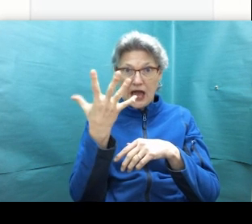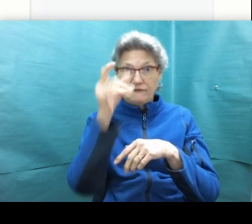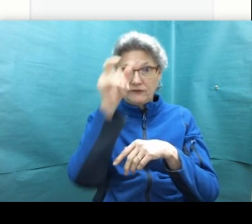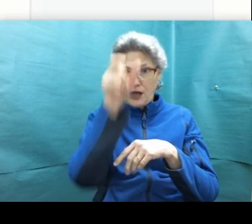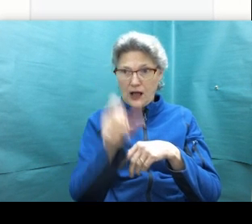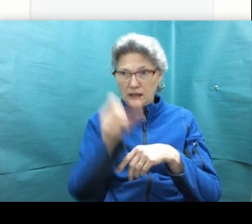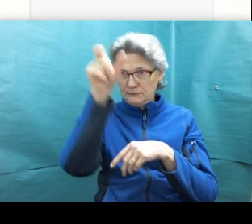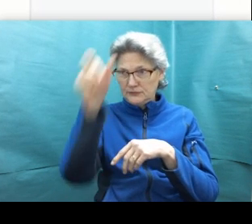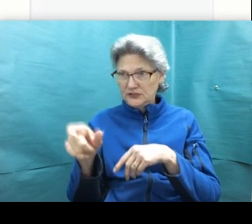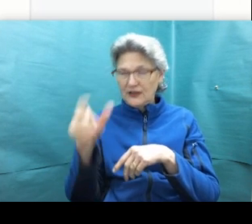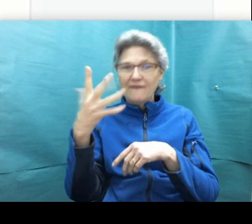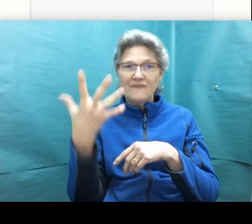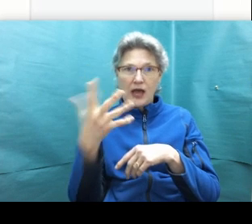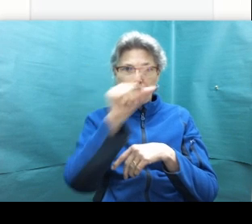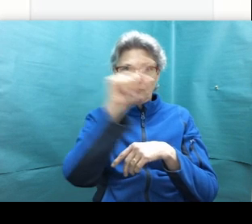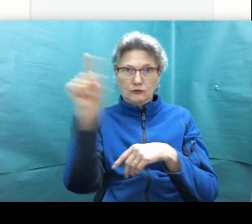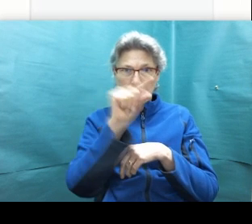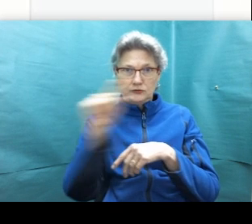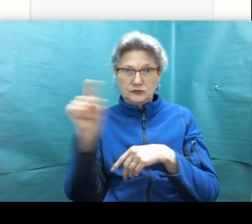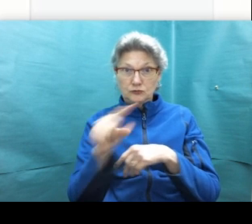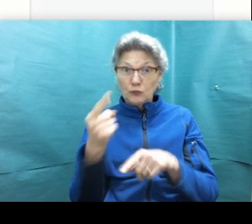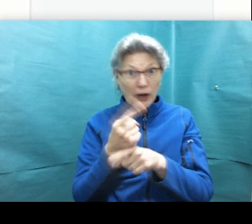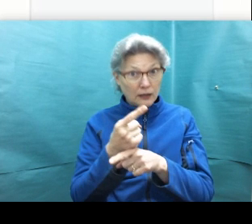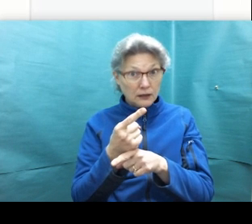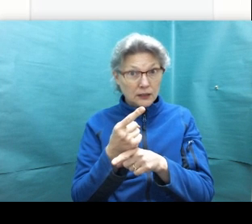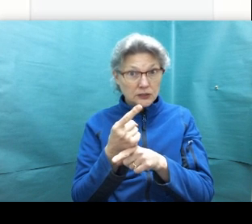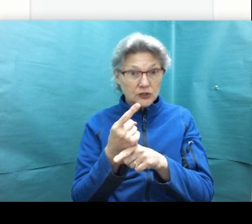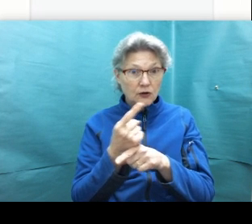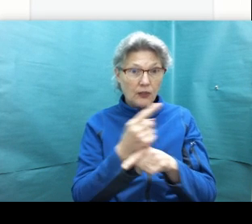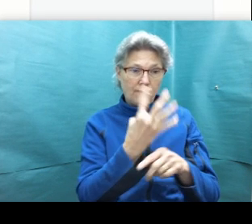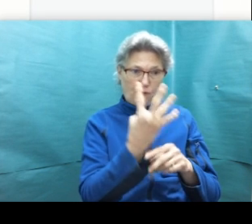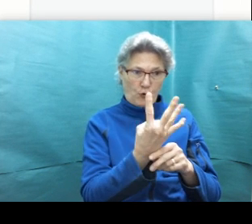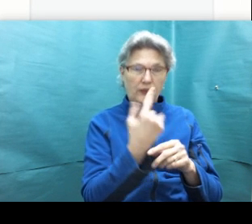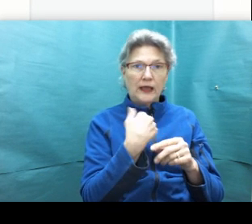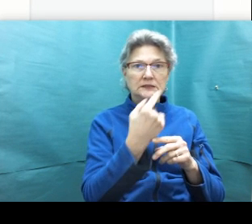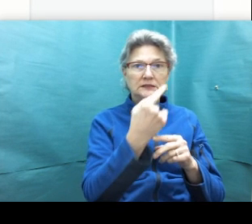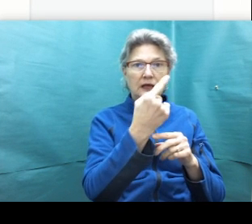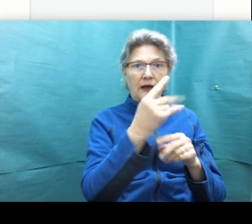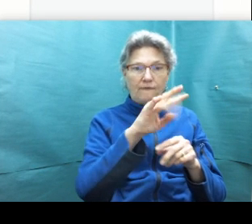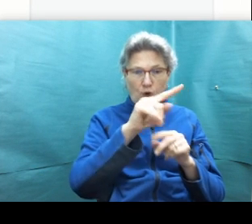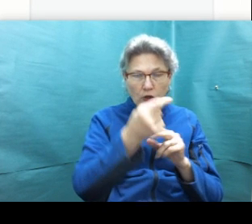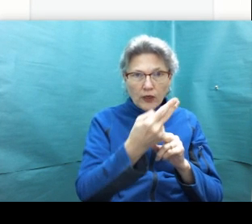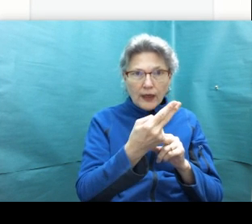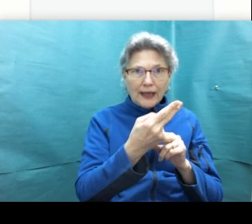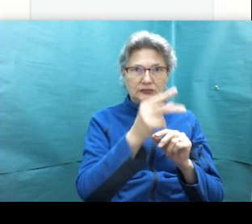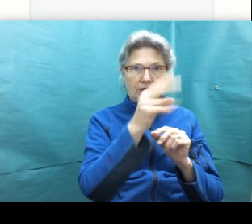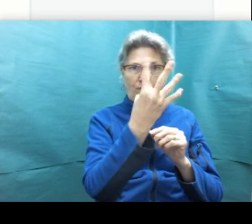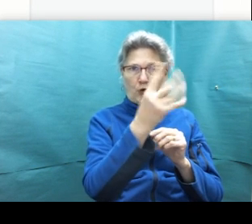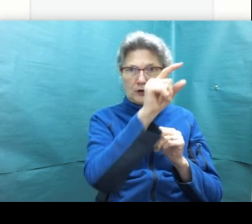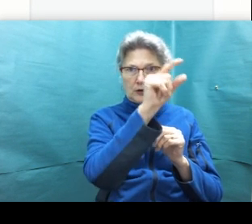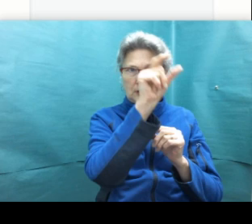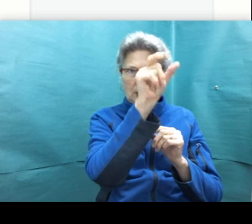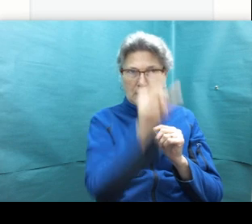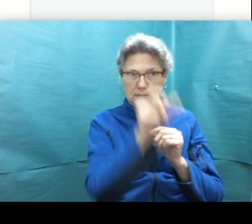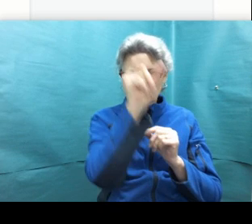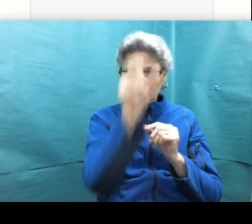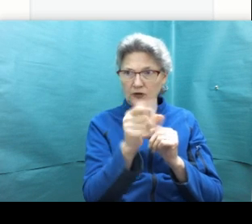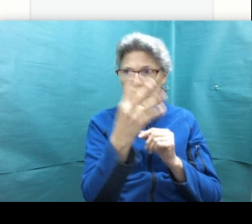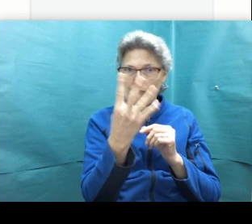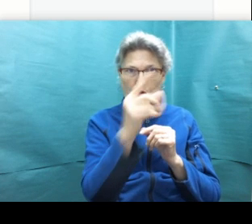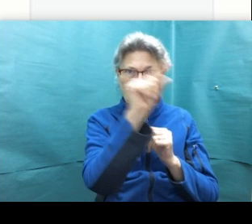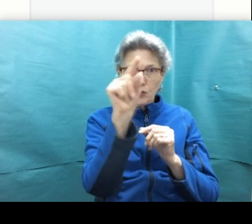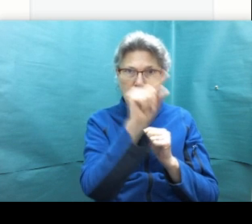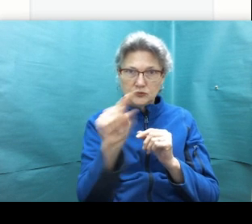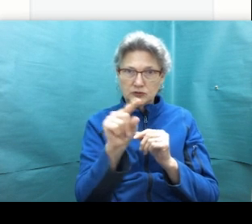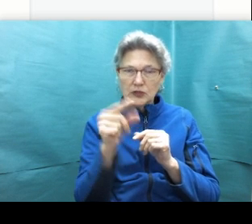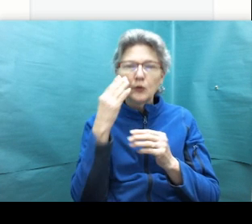columns and 5 rows, right? Because here our 4th figure has 4 columns and 4 rows, and we know that the